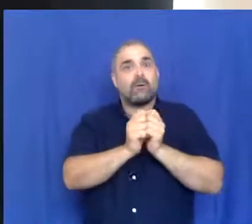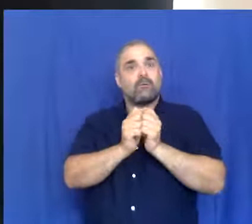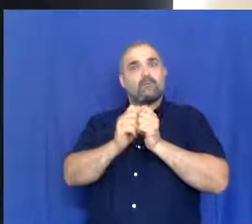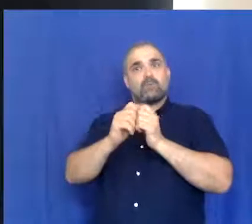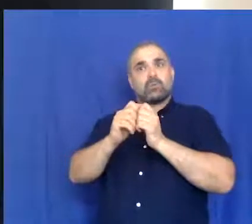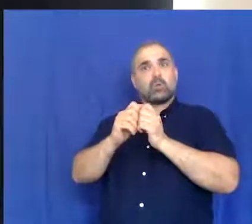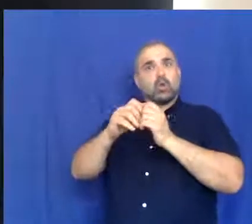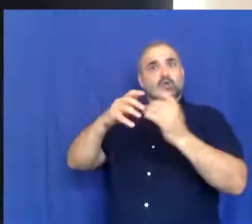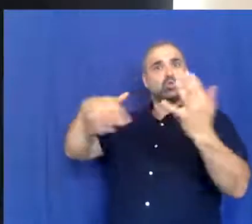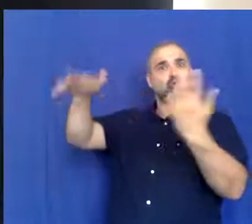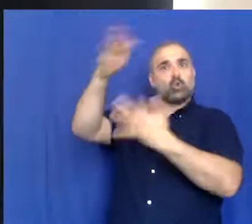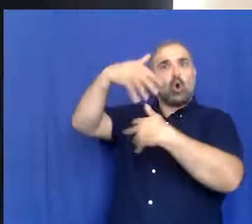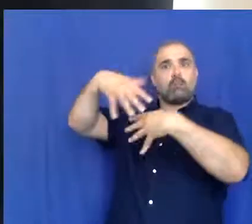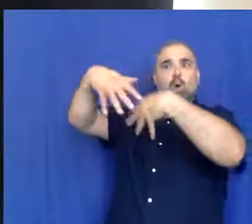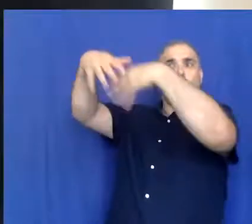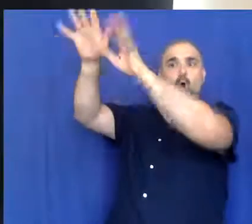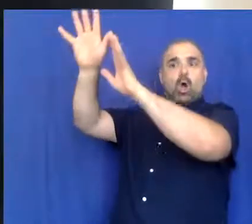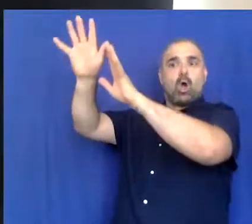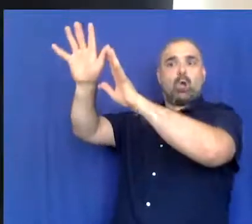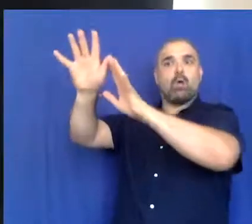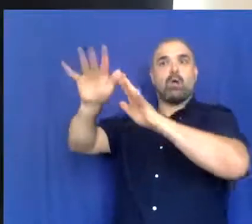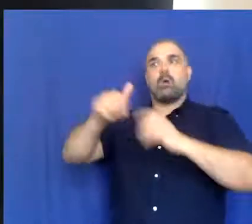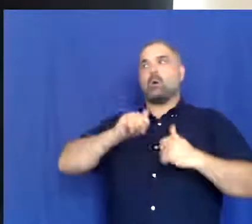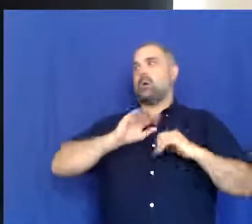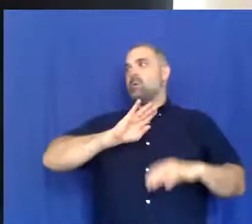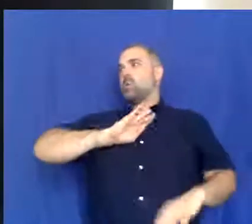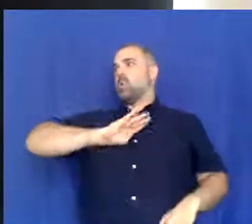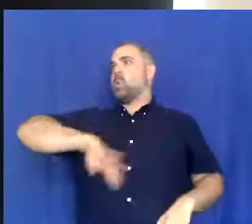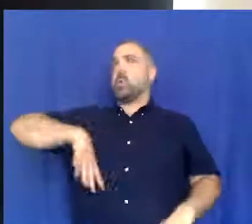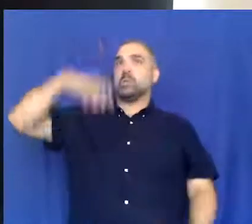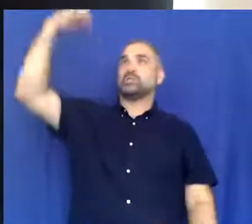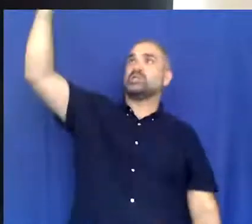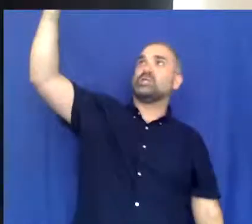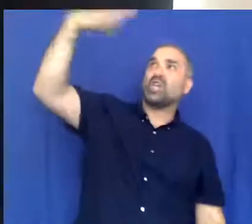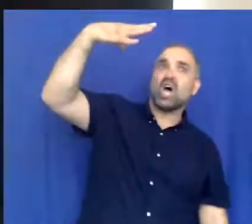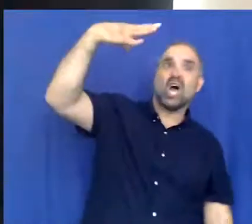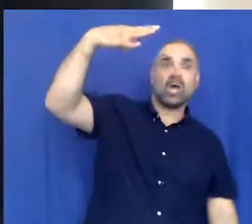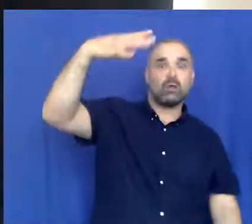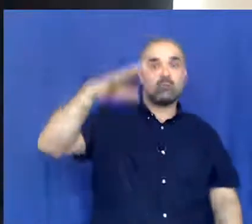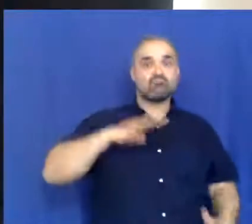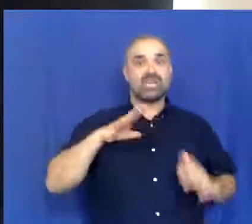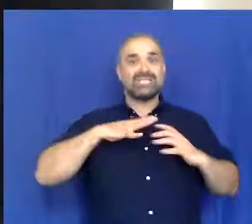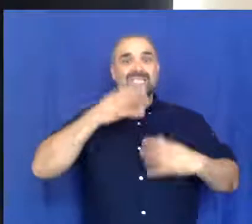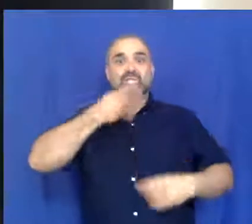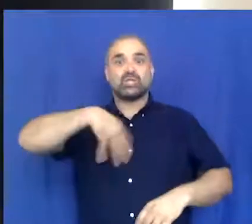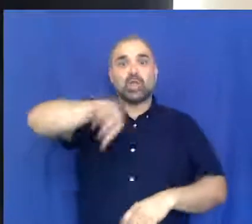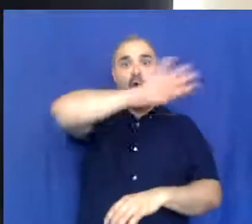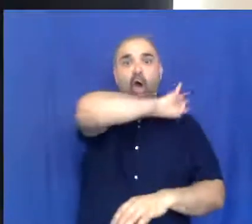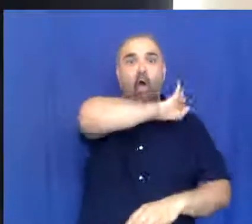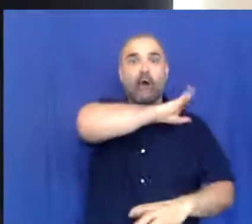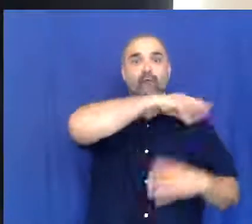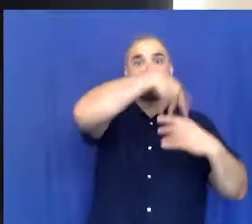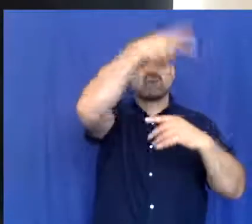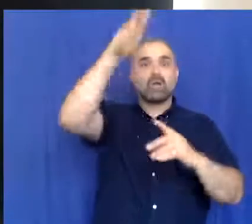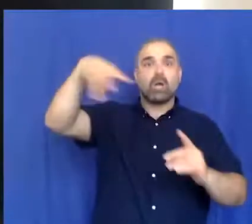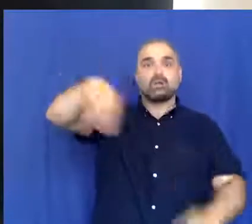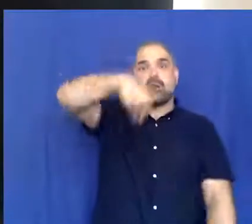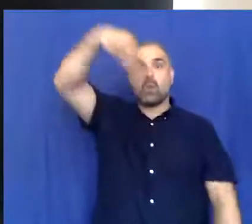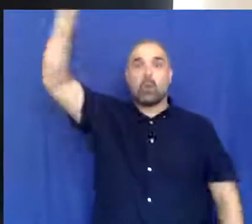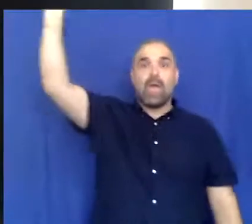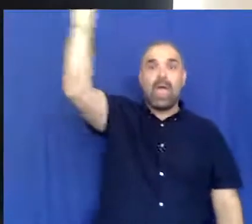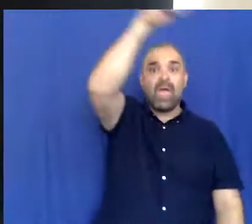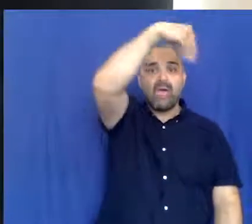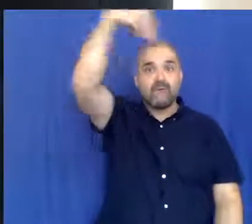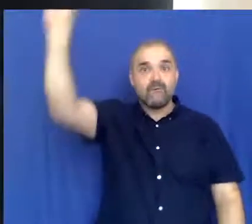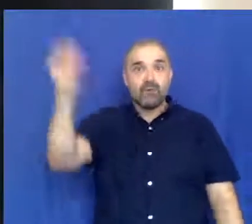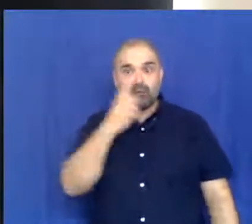The storm has gone away, and just in time the sun has come out. Have you got your scarf or ribbon that you can wave in the